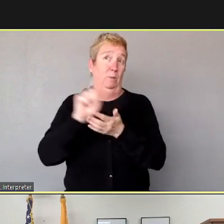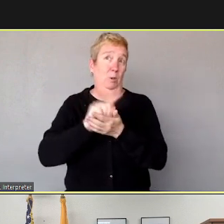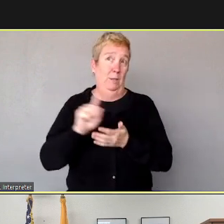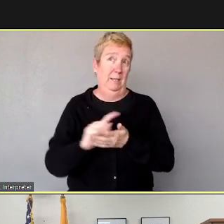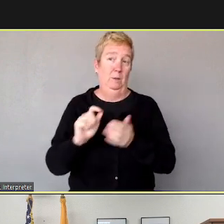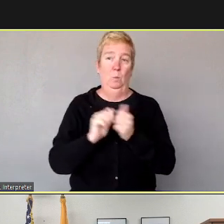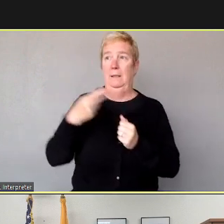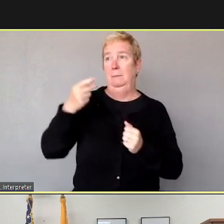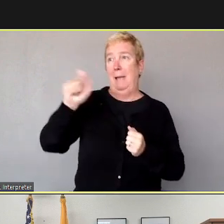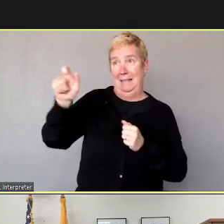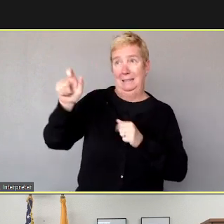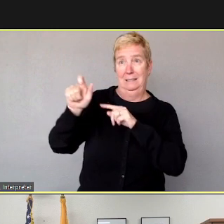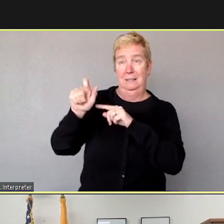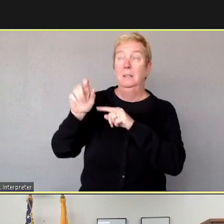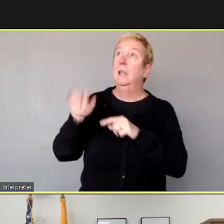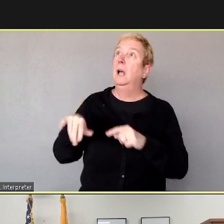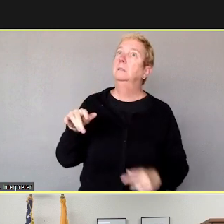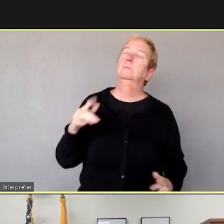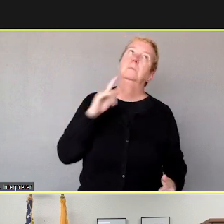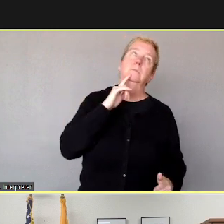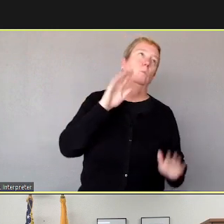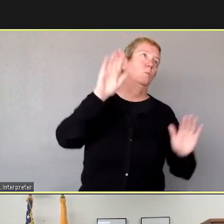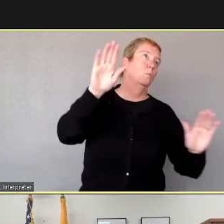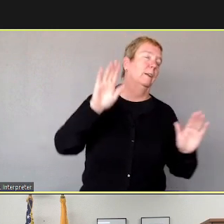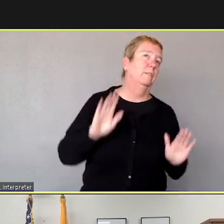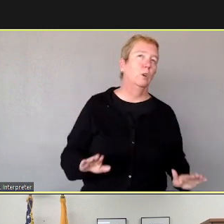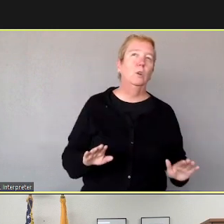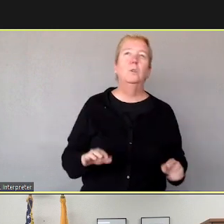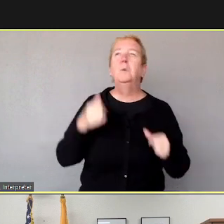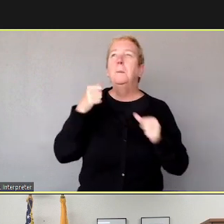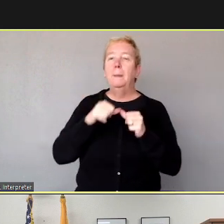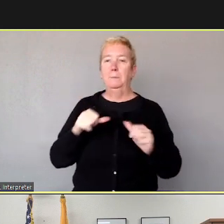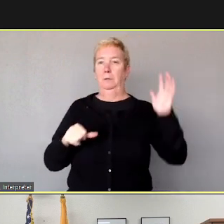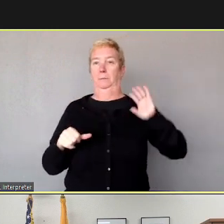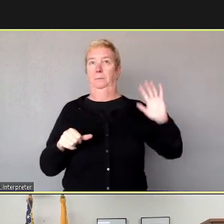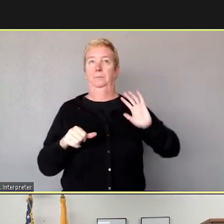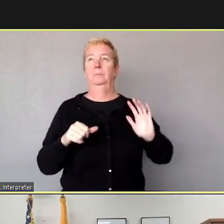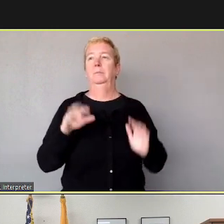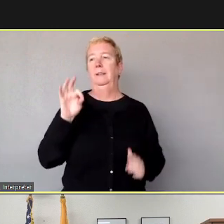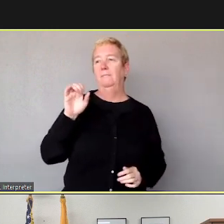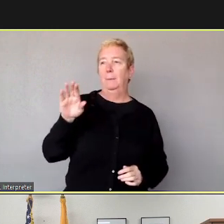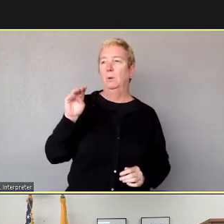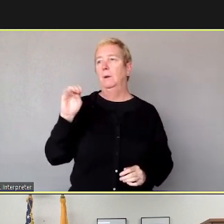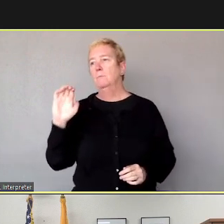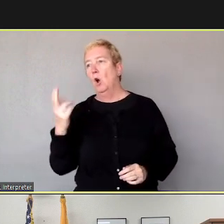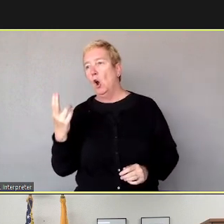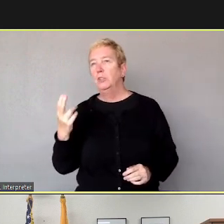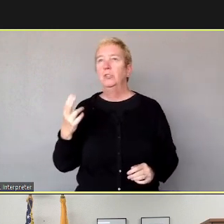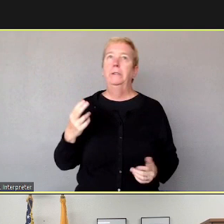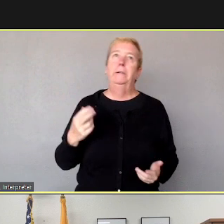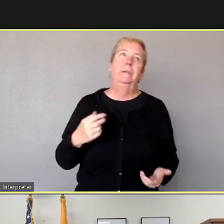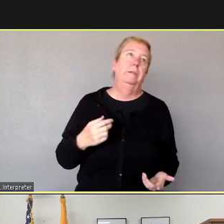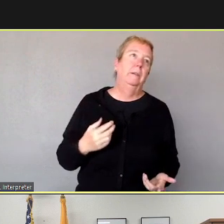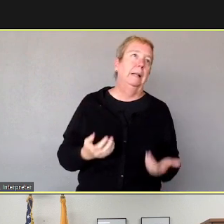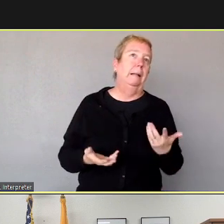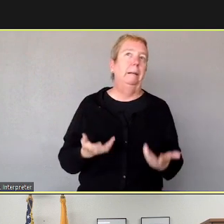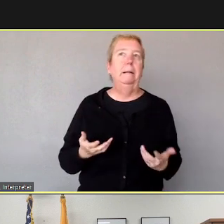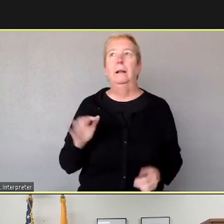is delightful news. Those of you who remember us at the start in February and March, maybe it